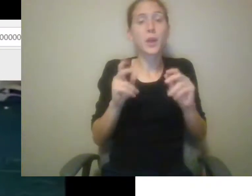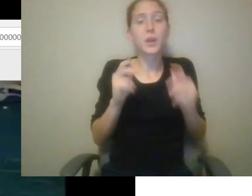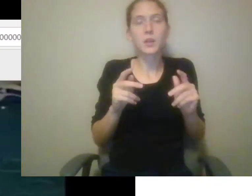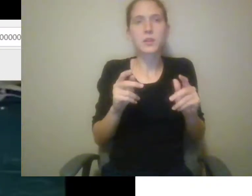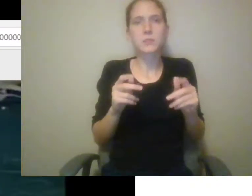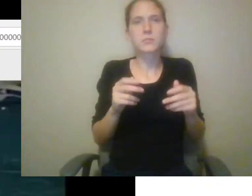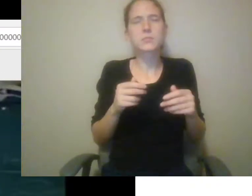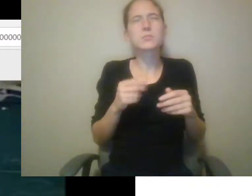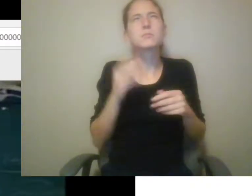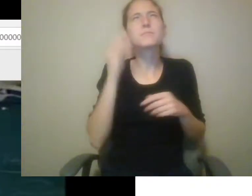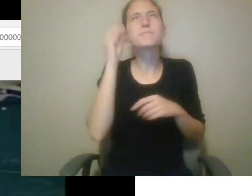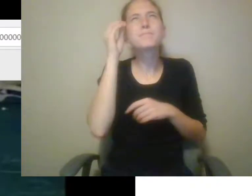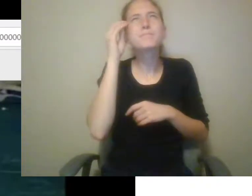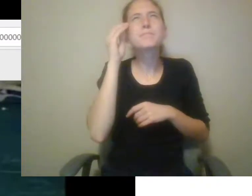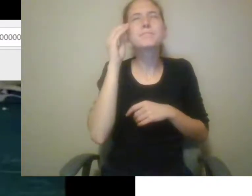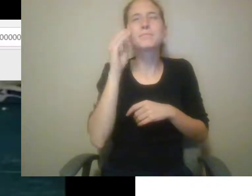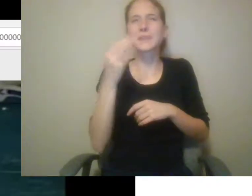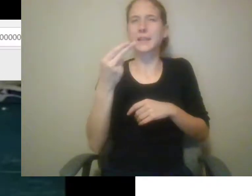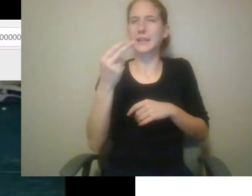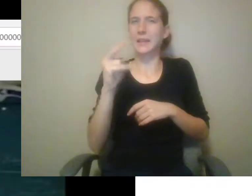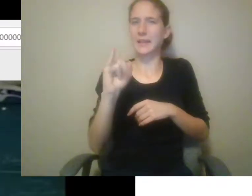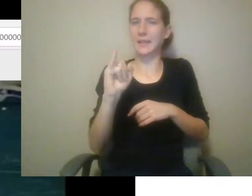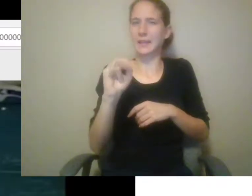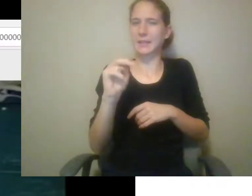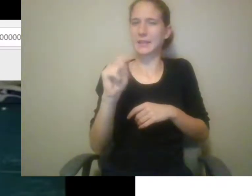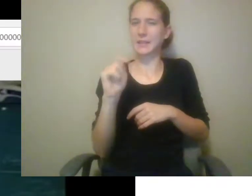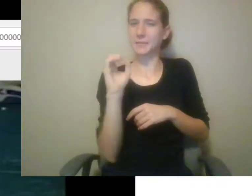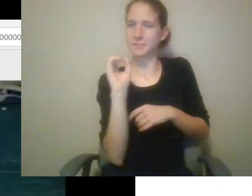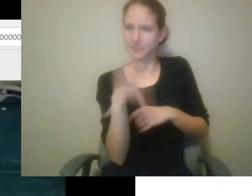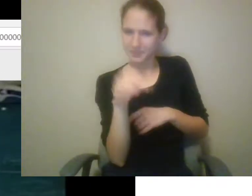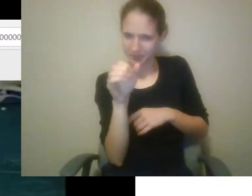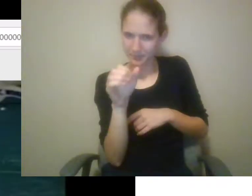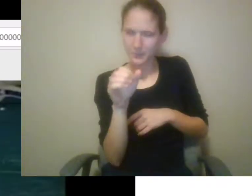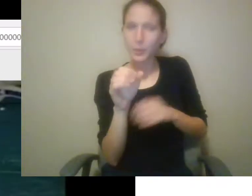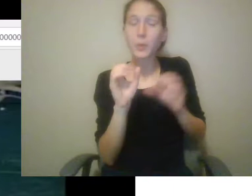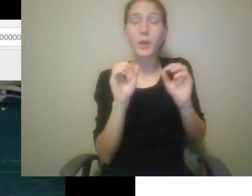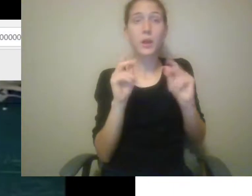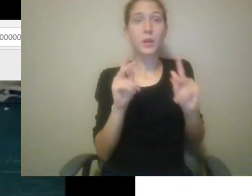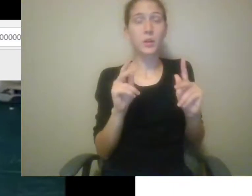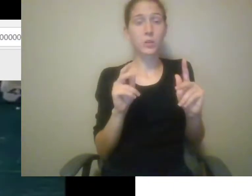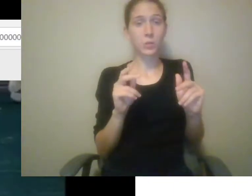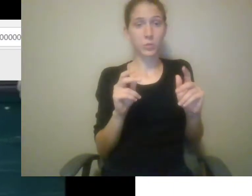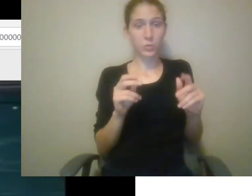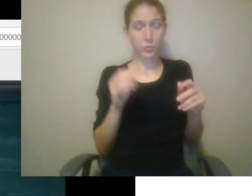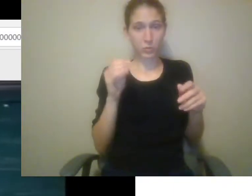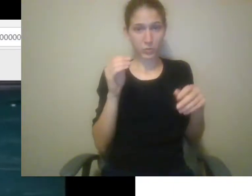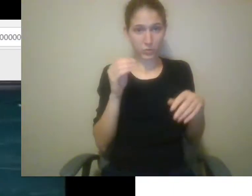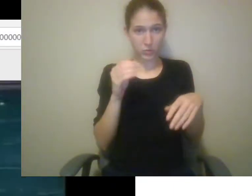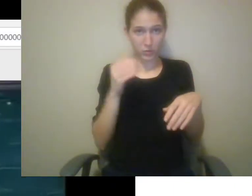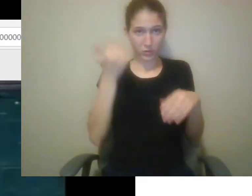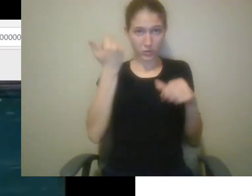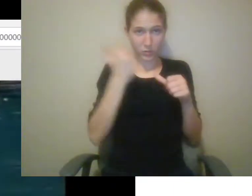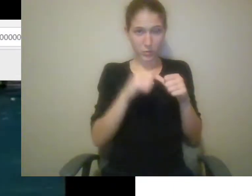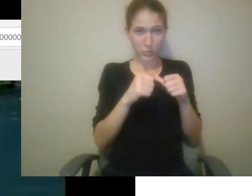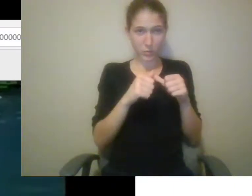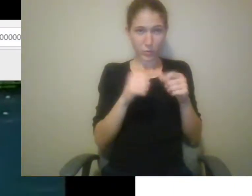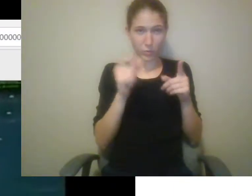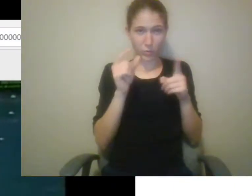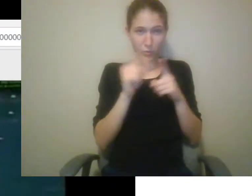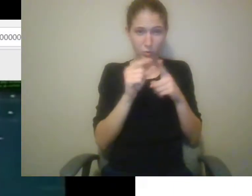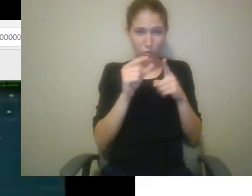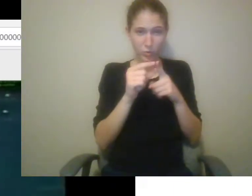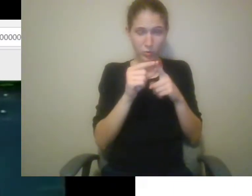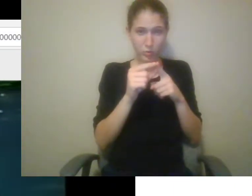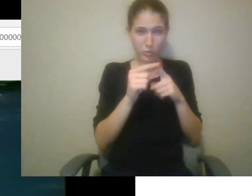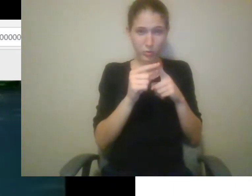Can somebody tell me a word to describe the putting together of things? In other words, how can you describe,